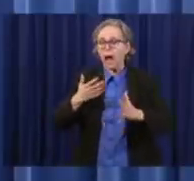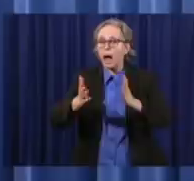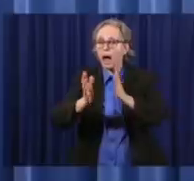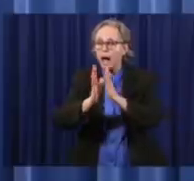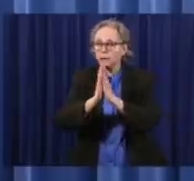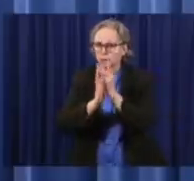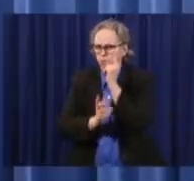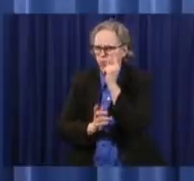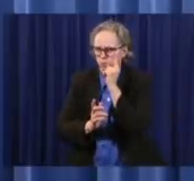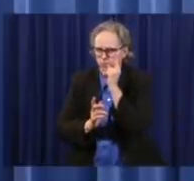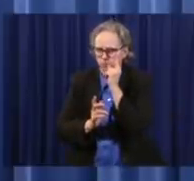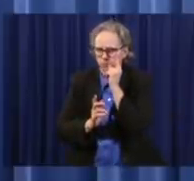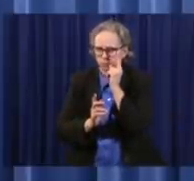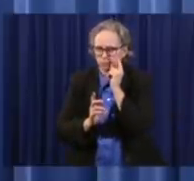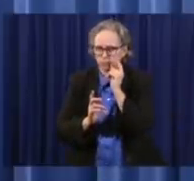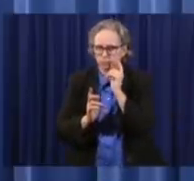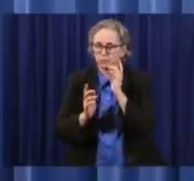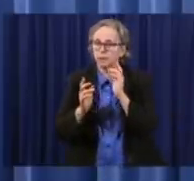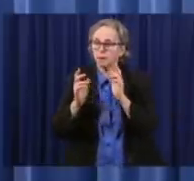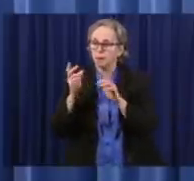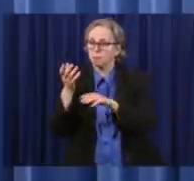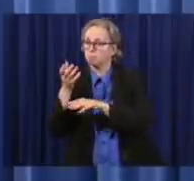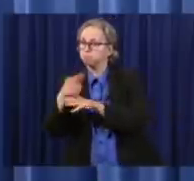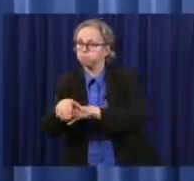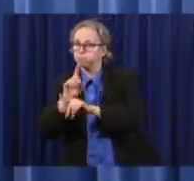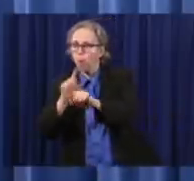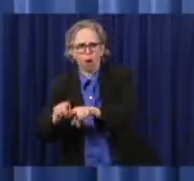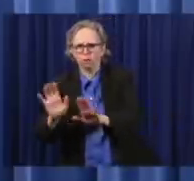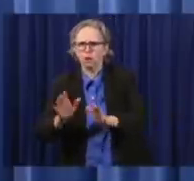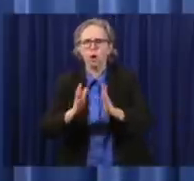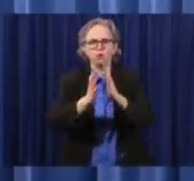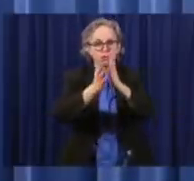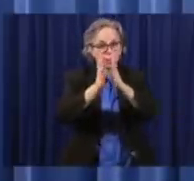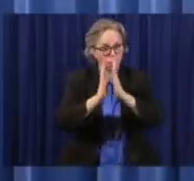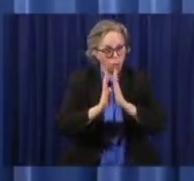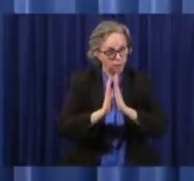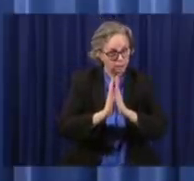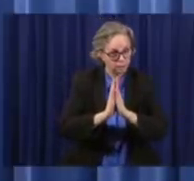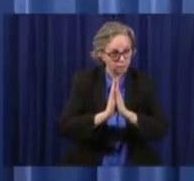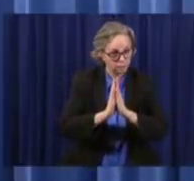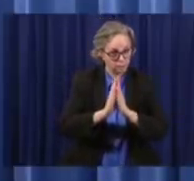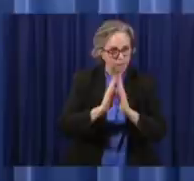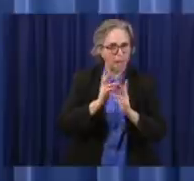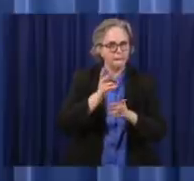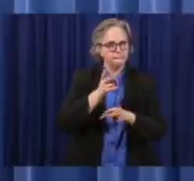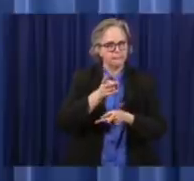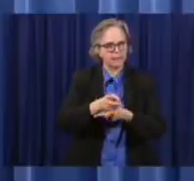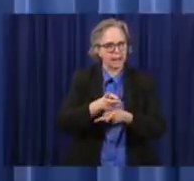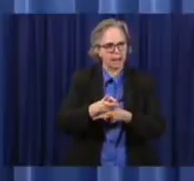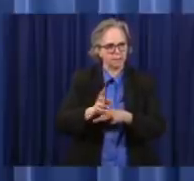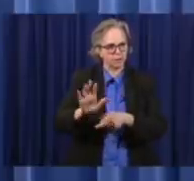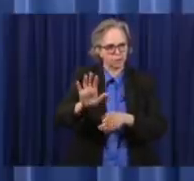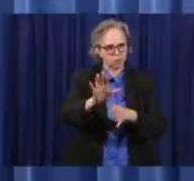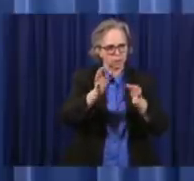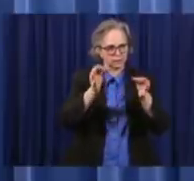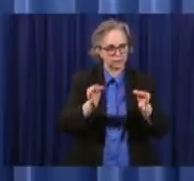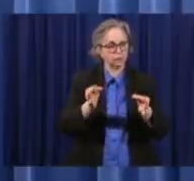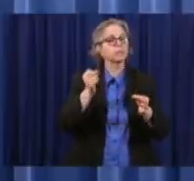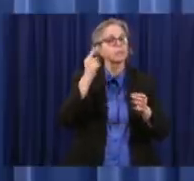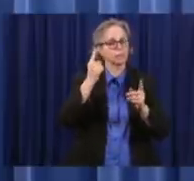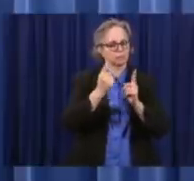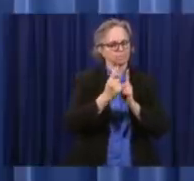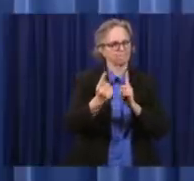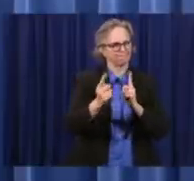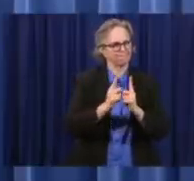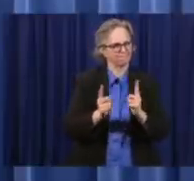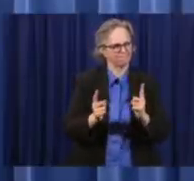it's a request, not an order, but that they be careful and they, exercise the social distancing, do all the things